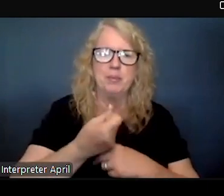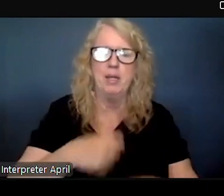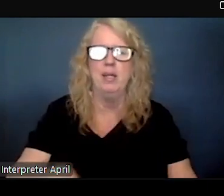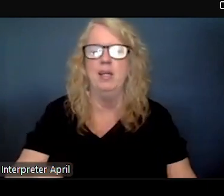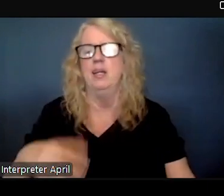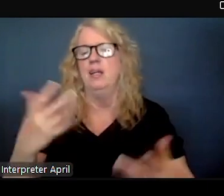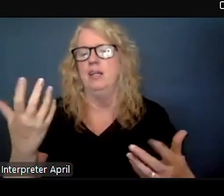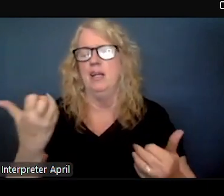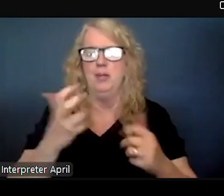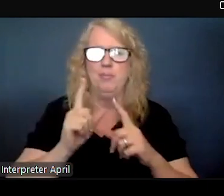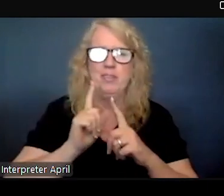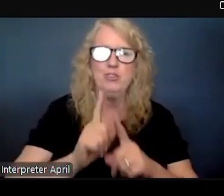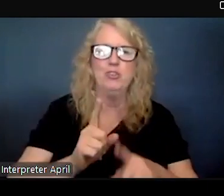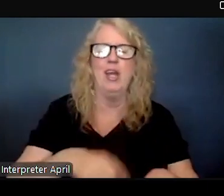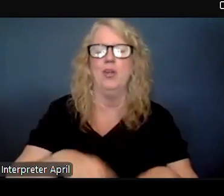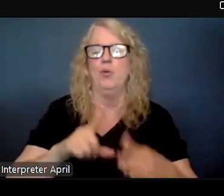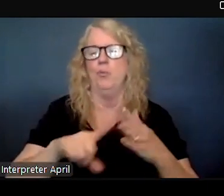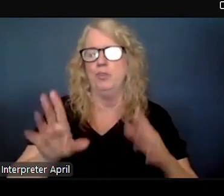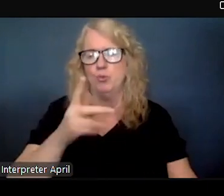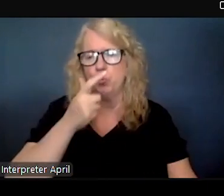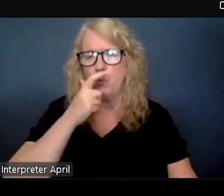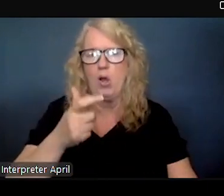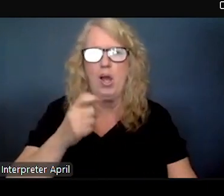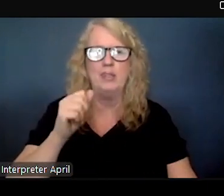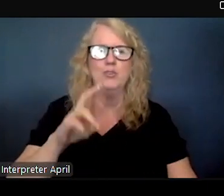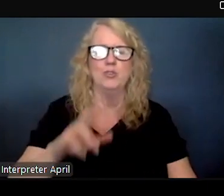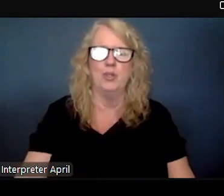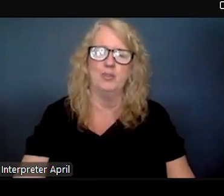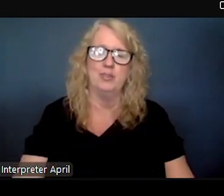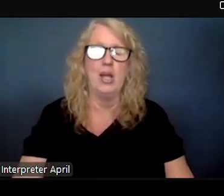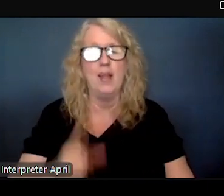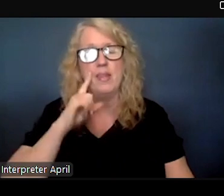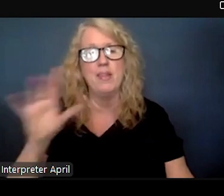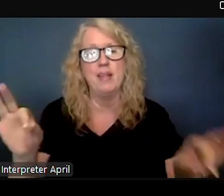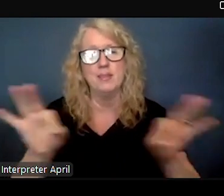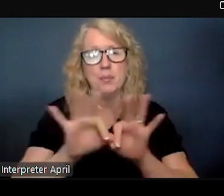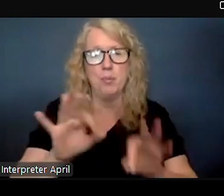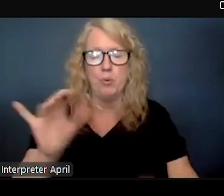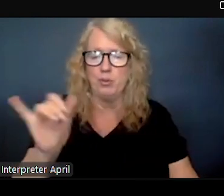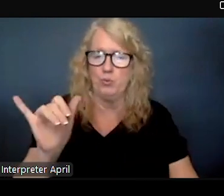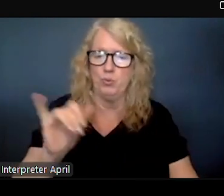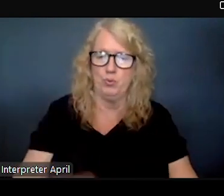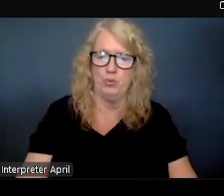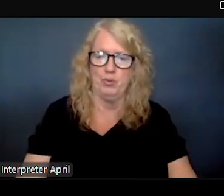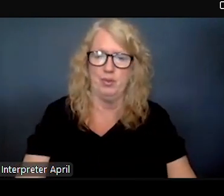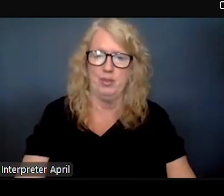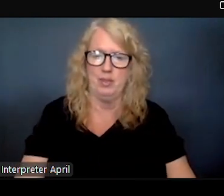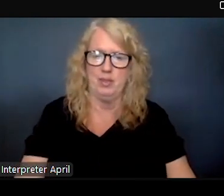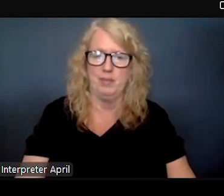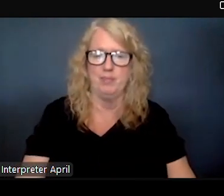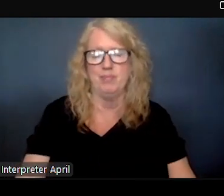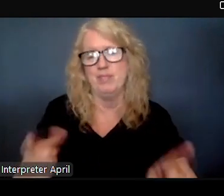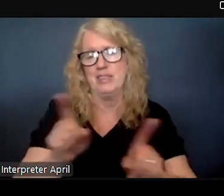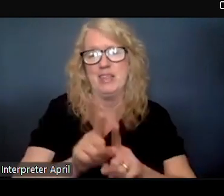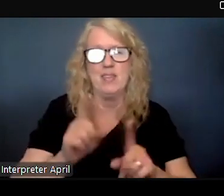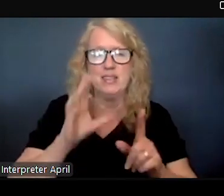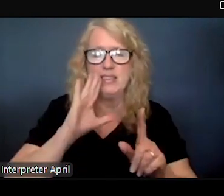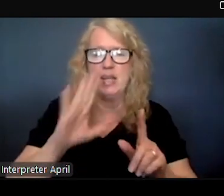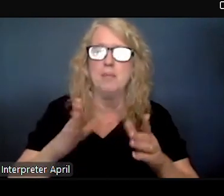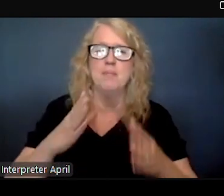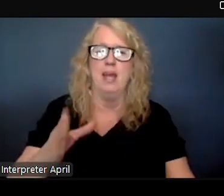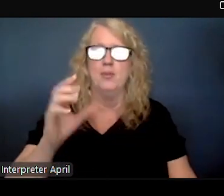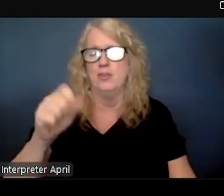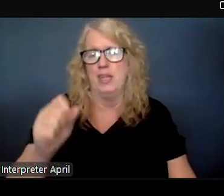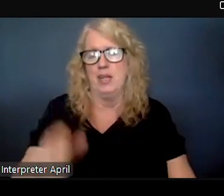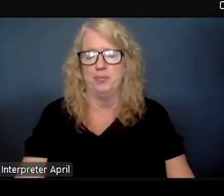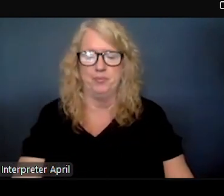shadows, there's kind of right. like you watch. So I think that's important too, because not all of us learn the same, in the same manner. Yeah.